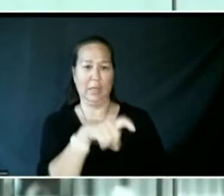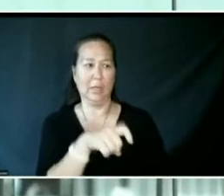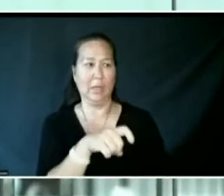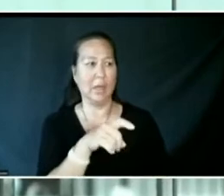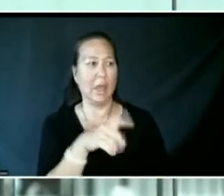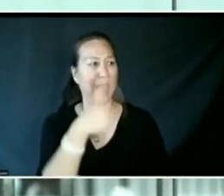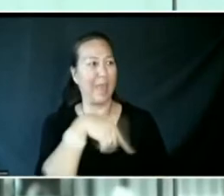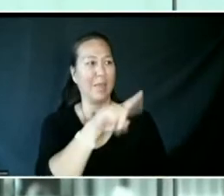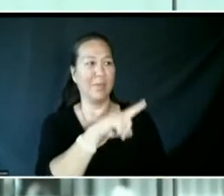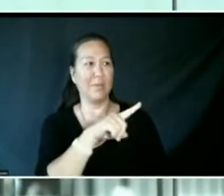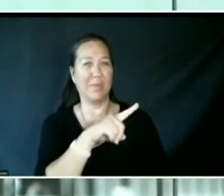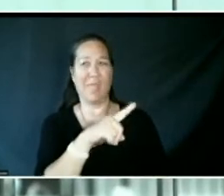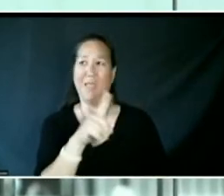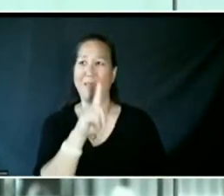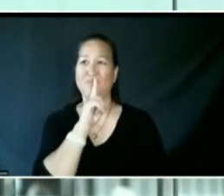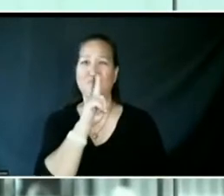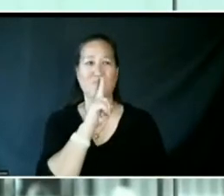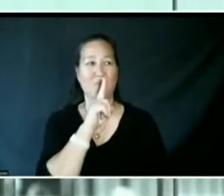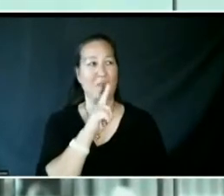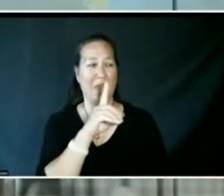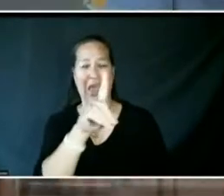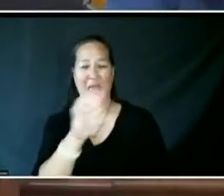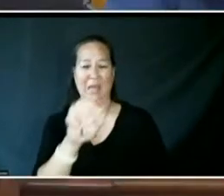Georgia. And we're not going to forget it.